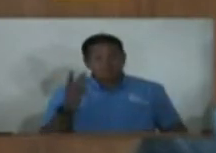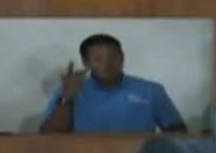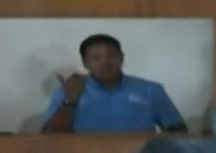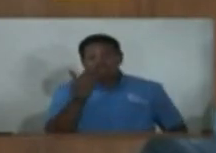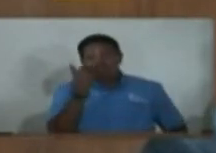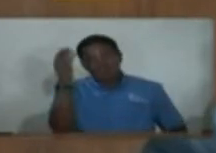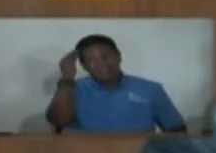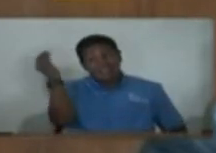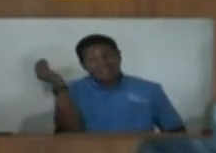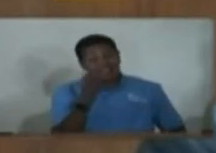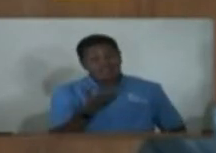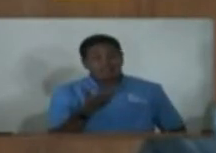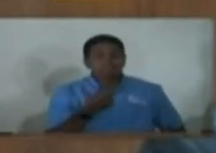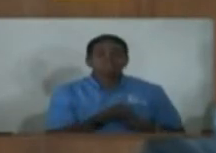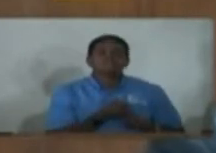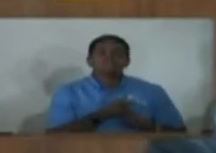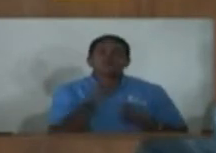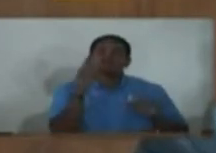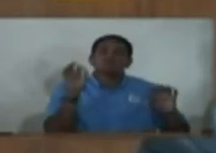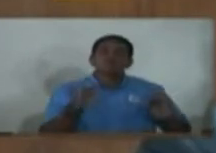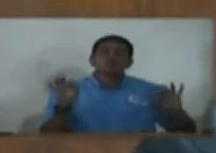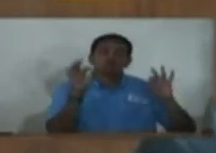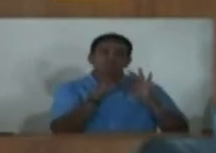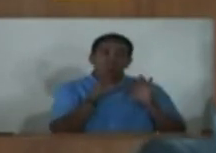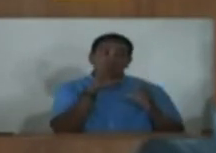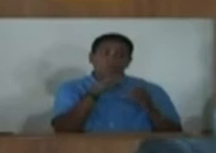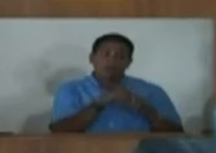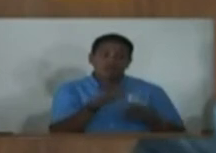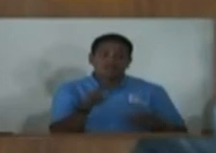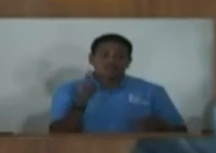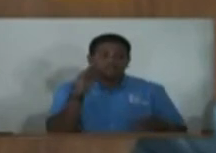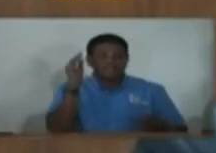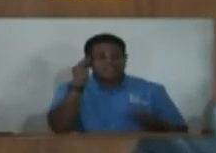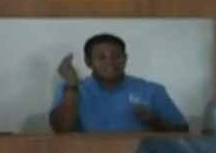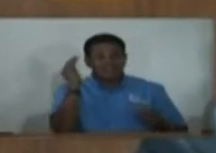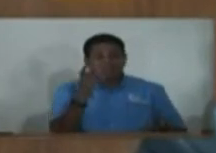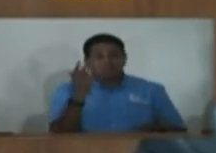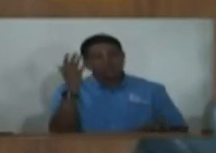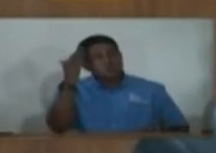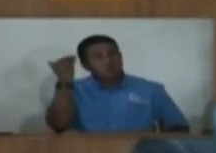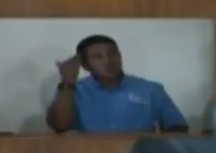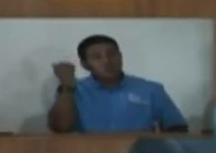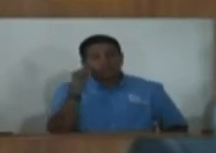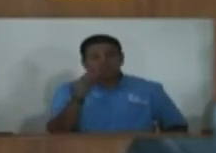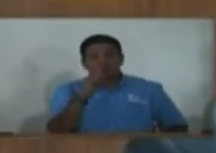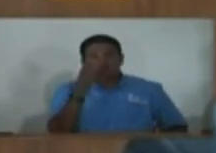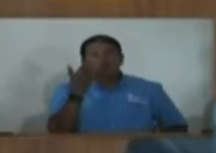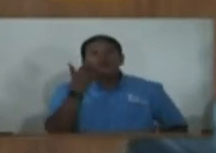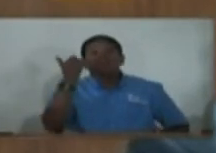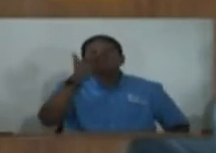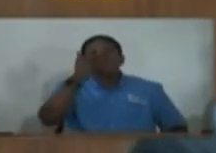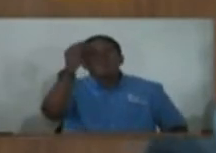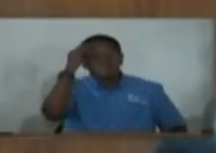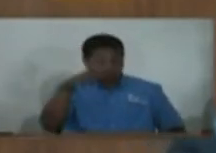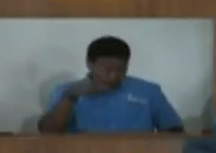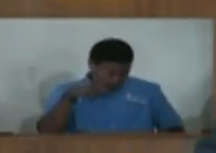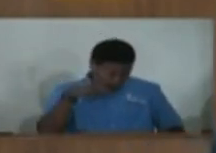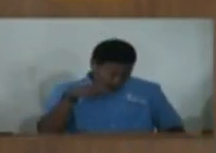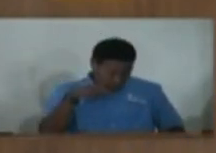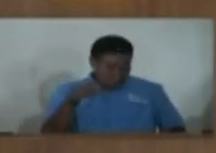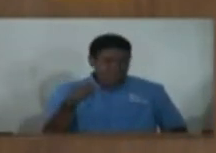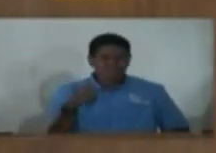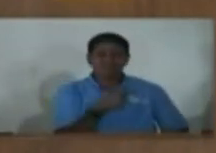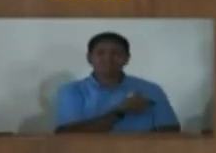misinformation is a critical part of information poverty. And this whole vaccine hesitancy